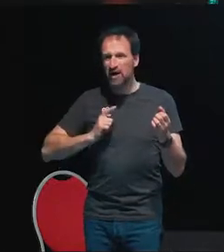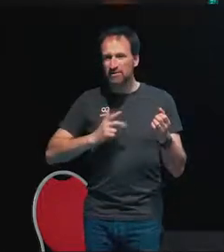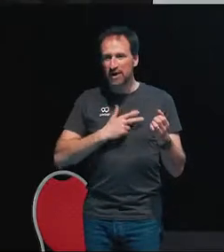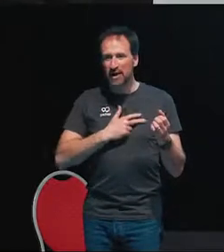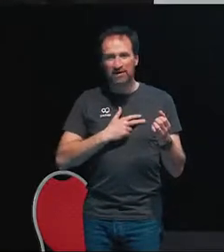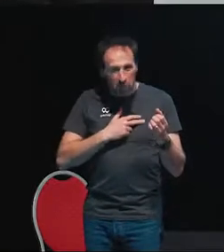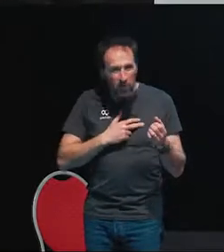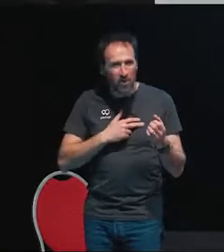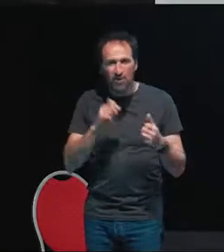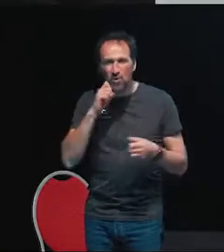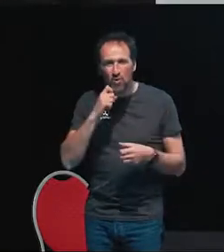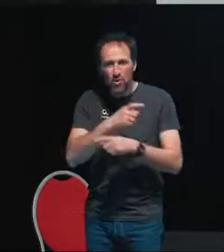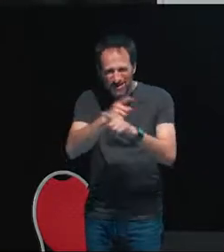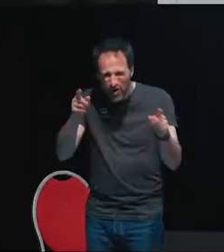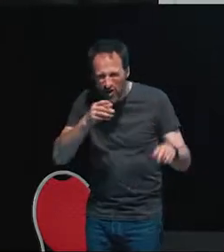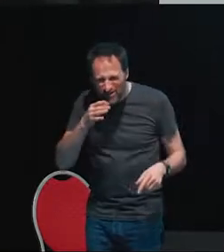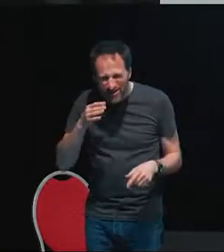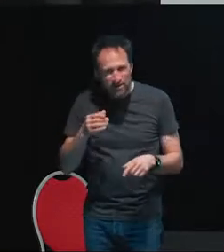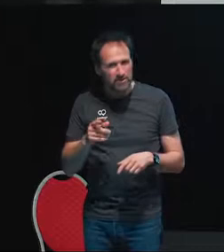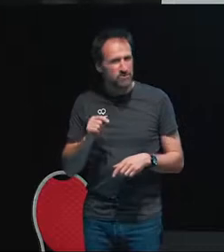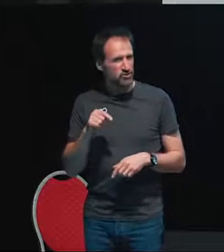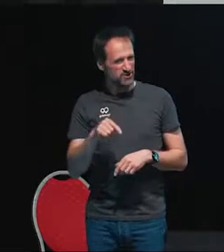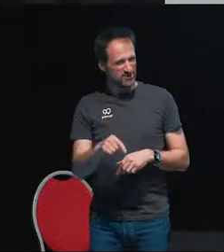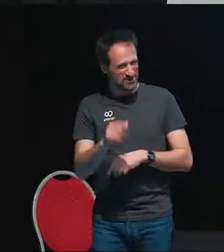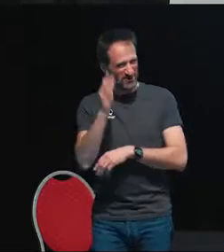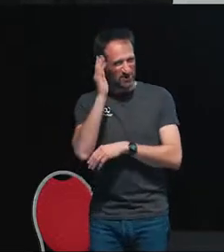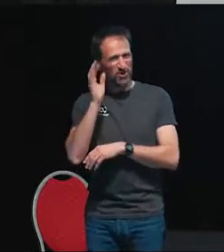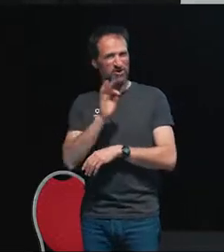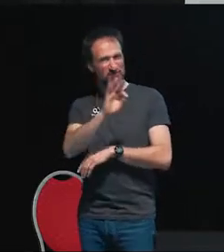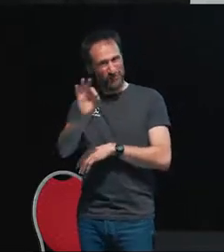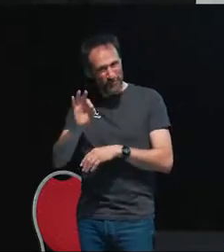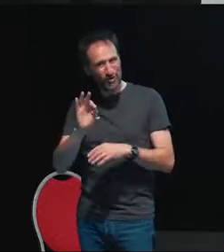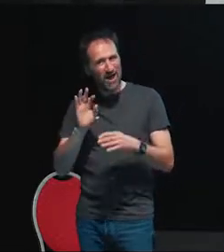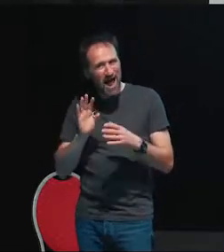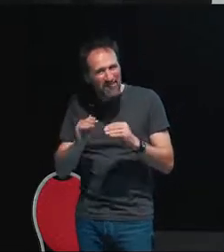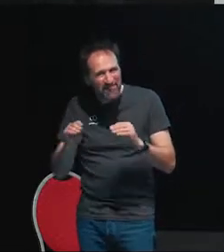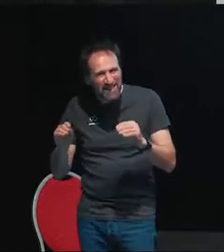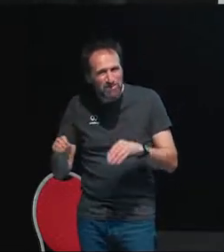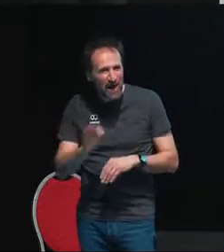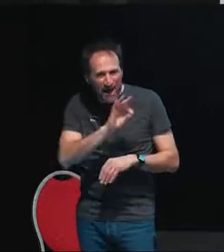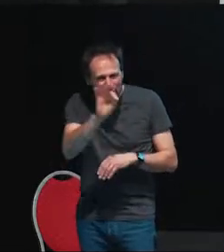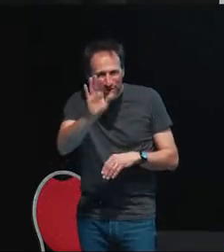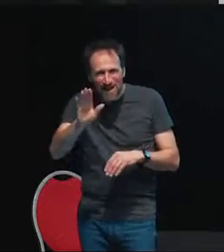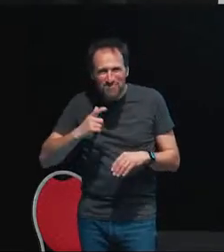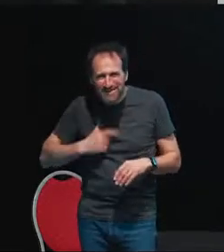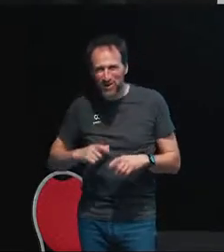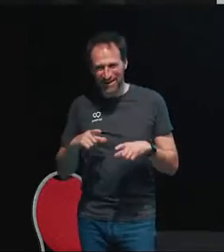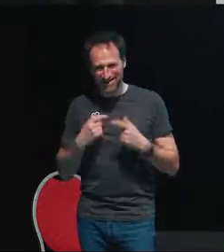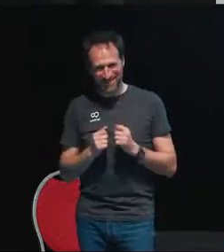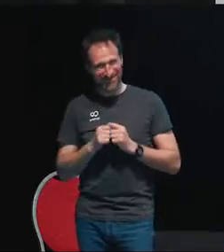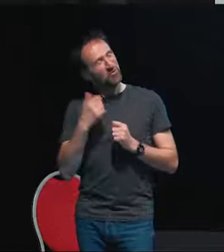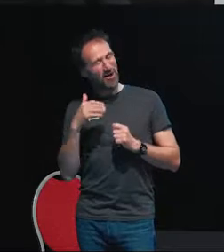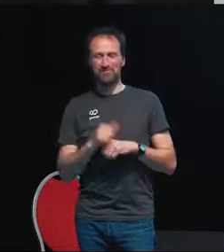which is pretty cool so this talk is even applicable for you in your personal life and so darker allows you to bundle together your application